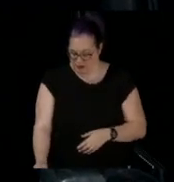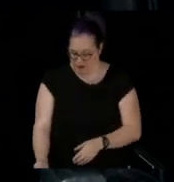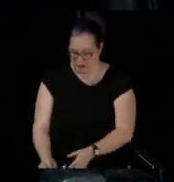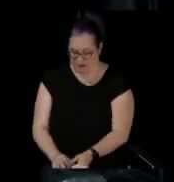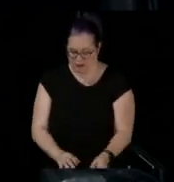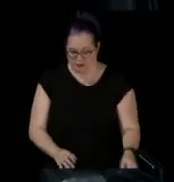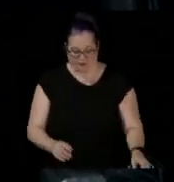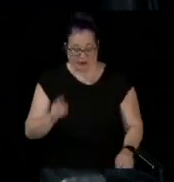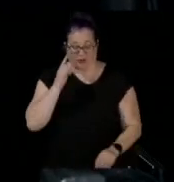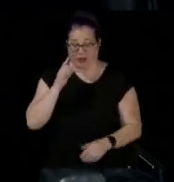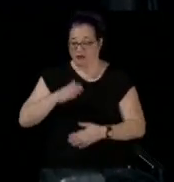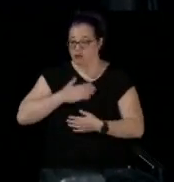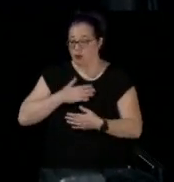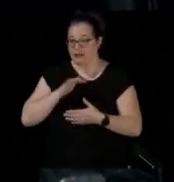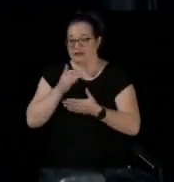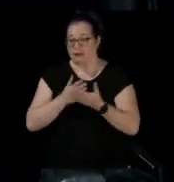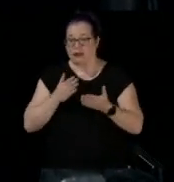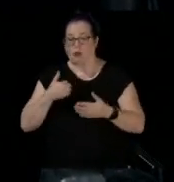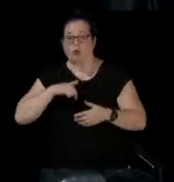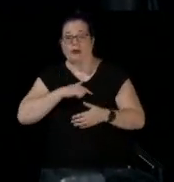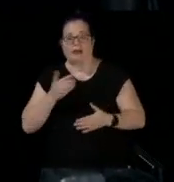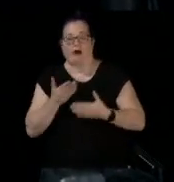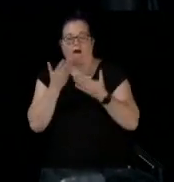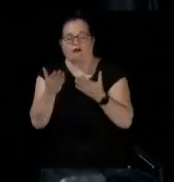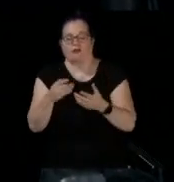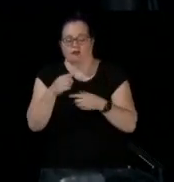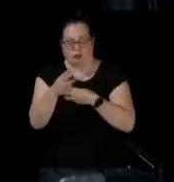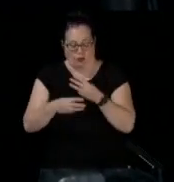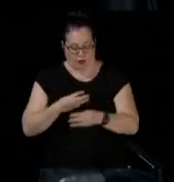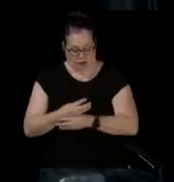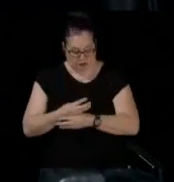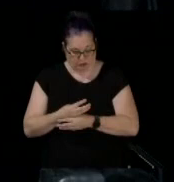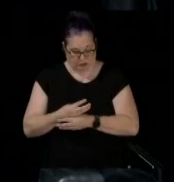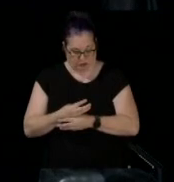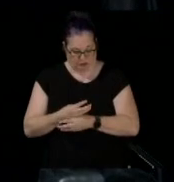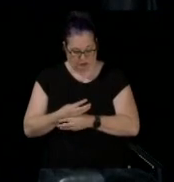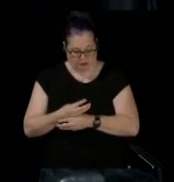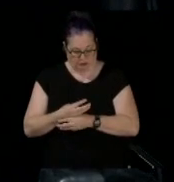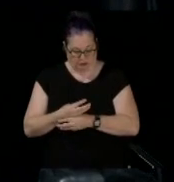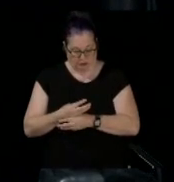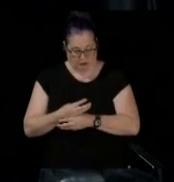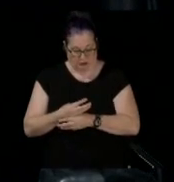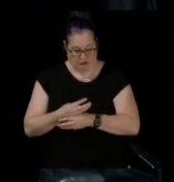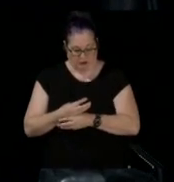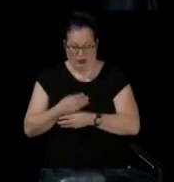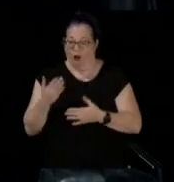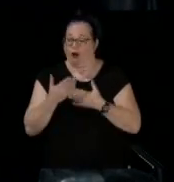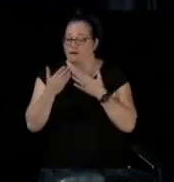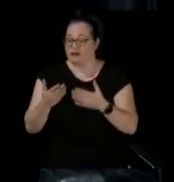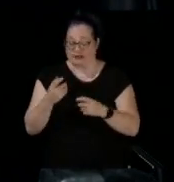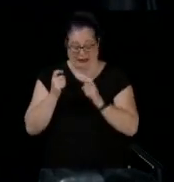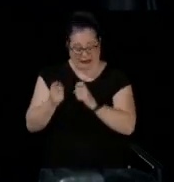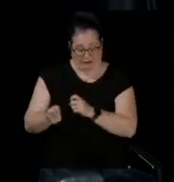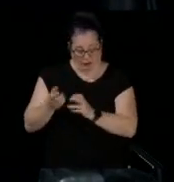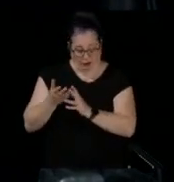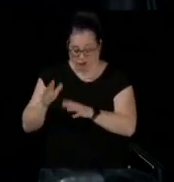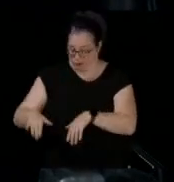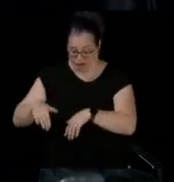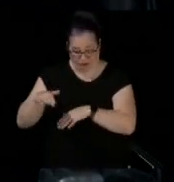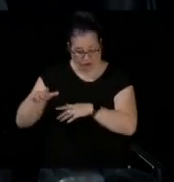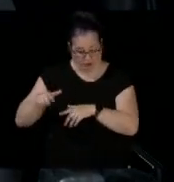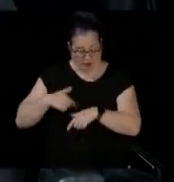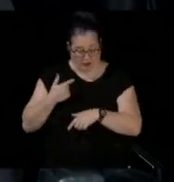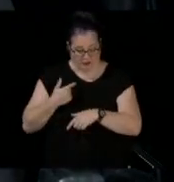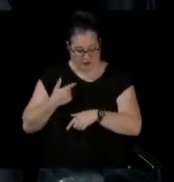world, offer as a gift through our lives, rather than being something that we take or we must wait to receive. I'd